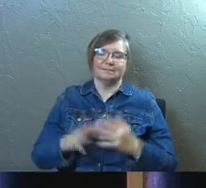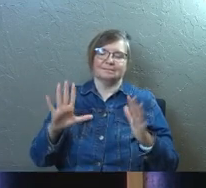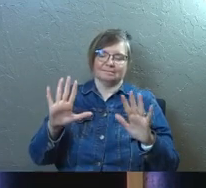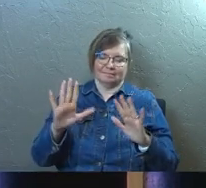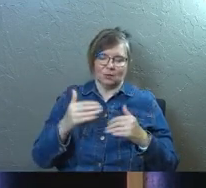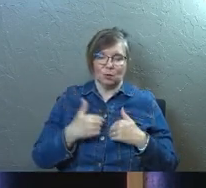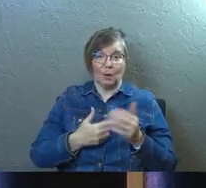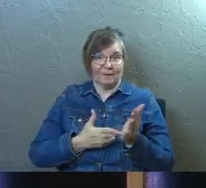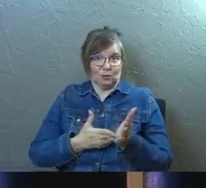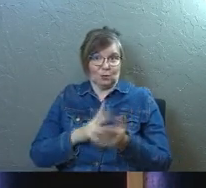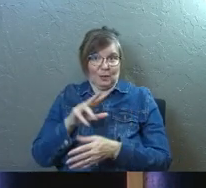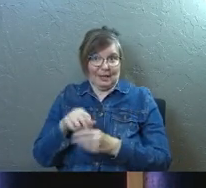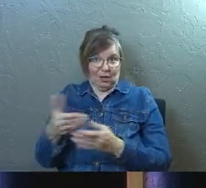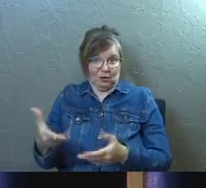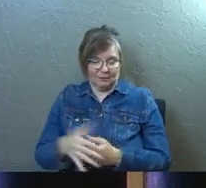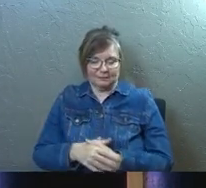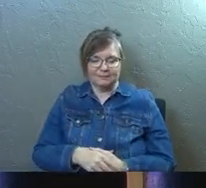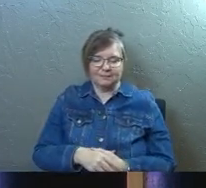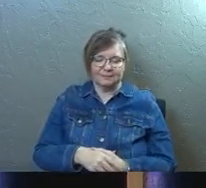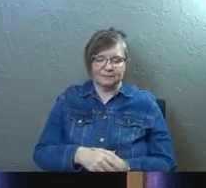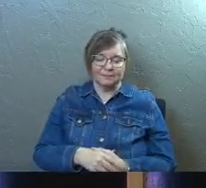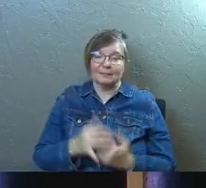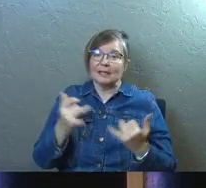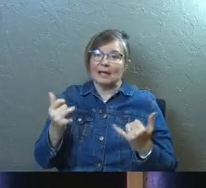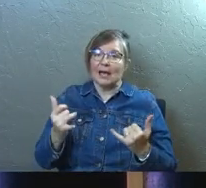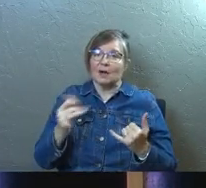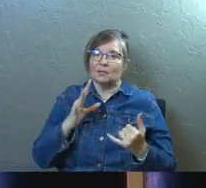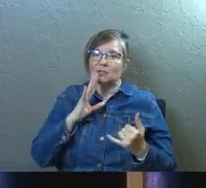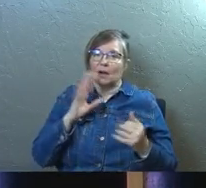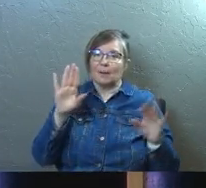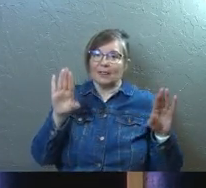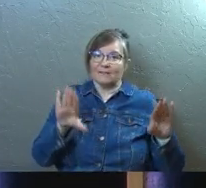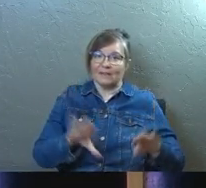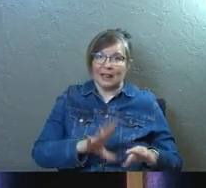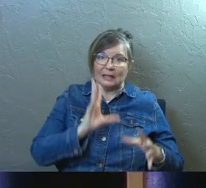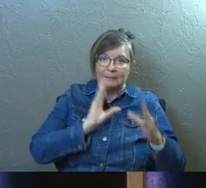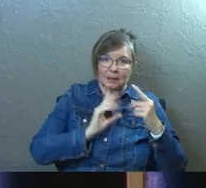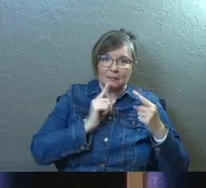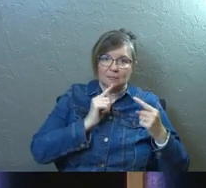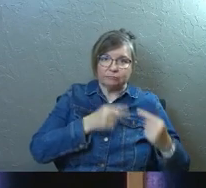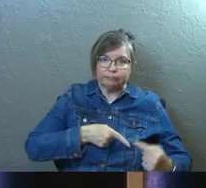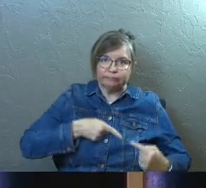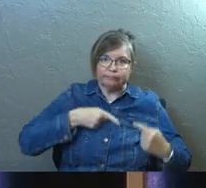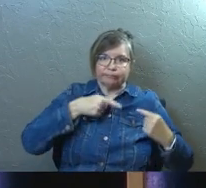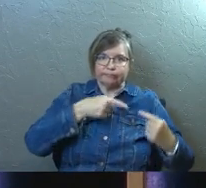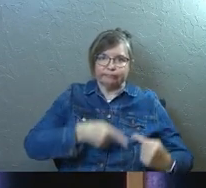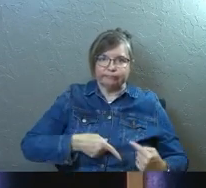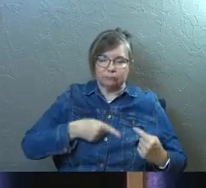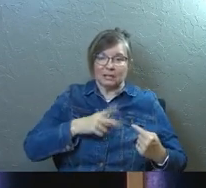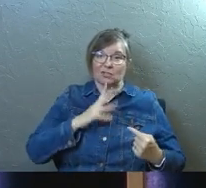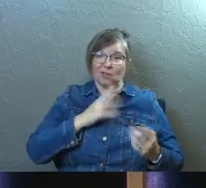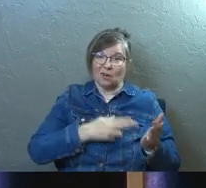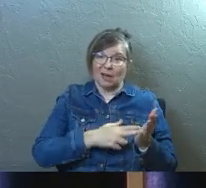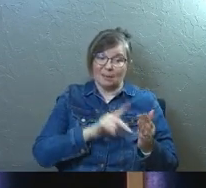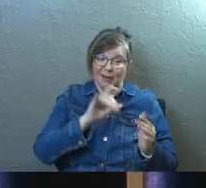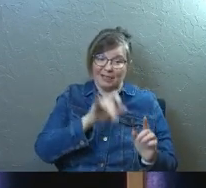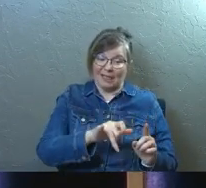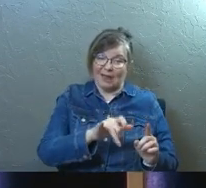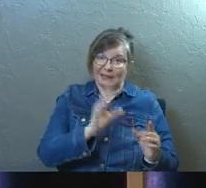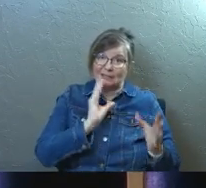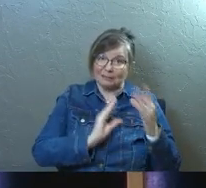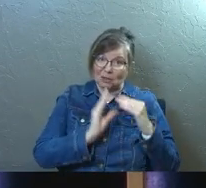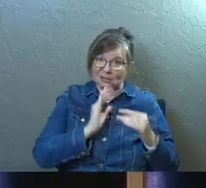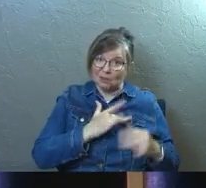All right, so we got the truth in there. Now let's talk about our valleys and let's get a little bit more practical about the valleys that we're actually